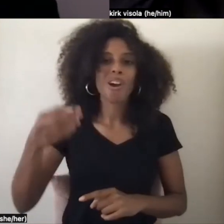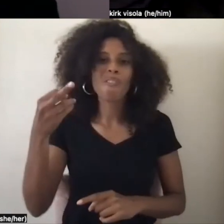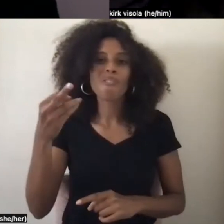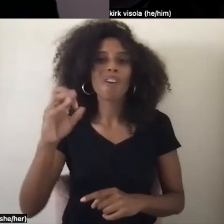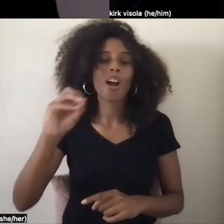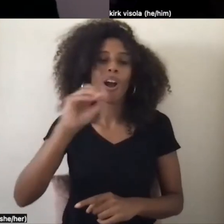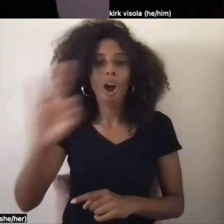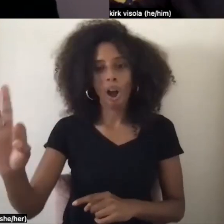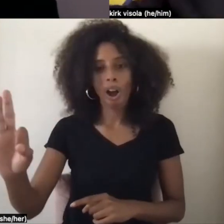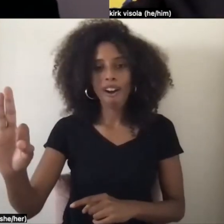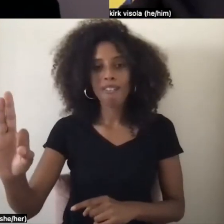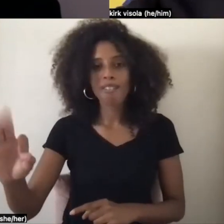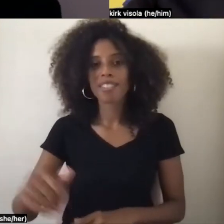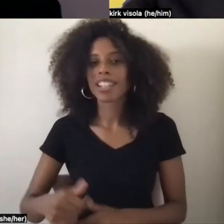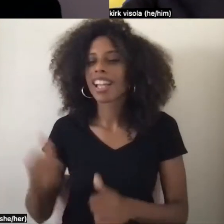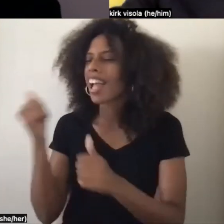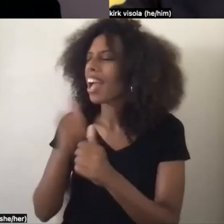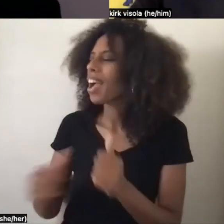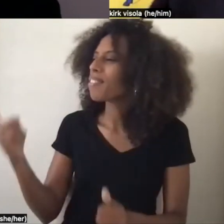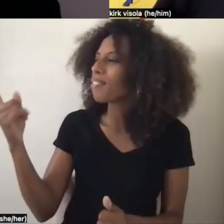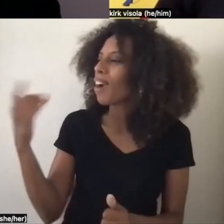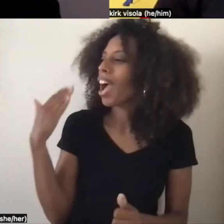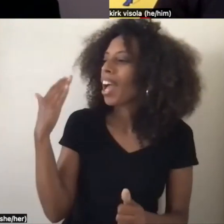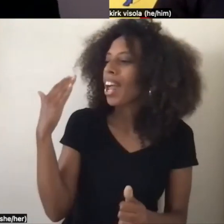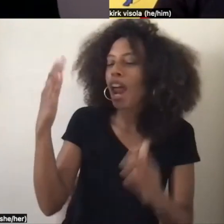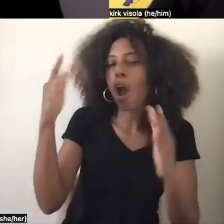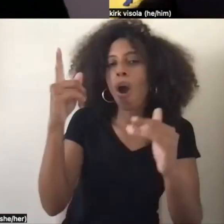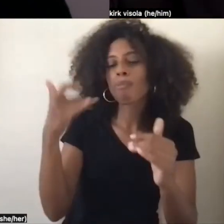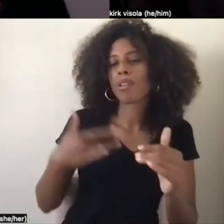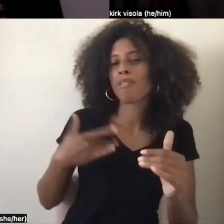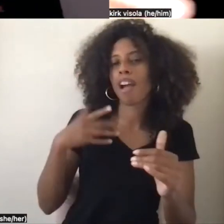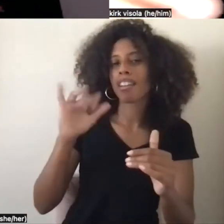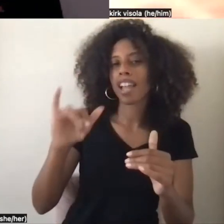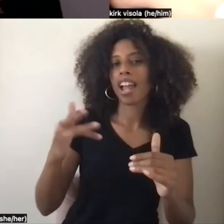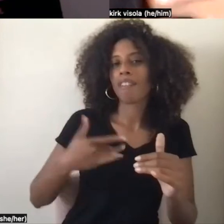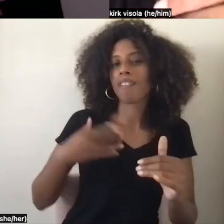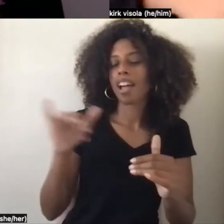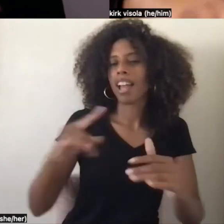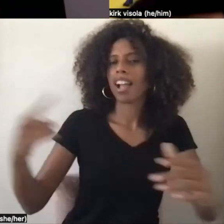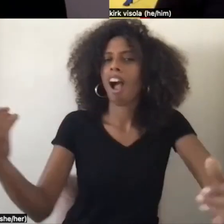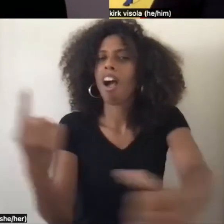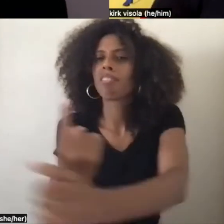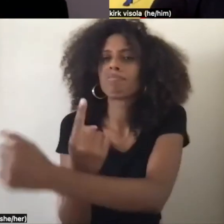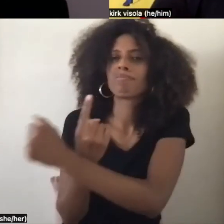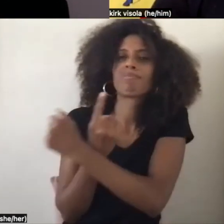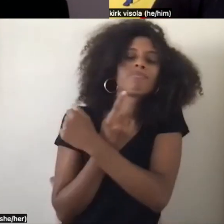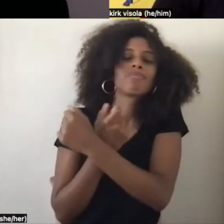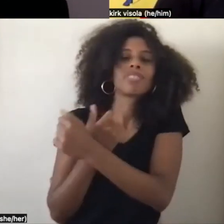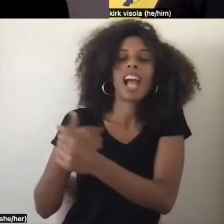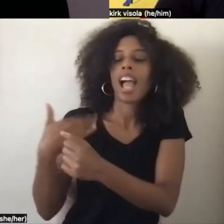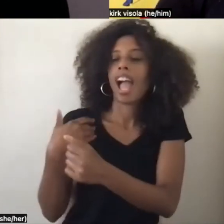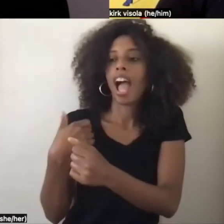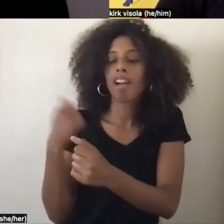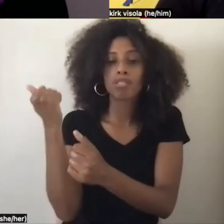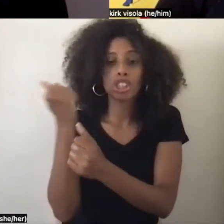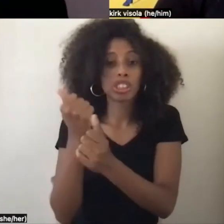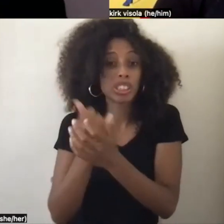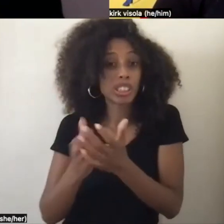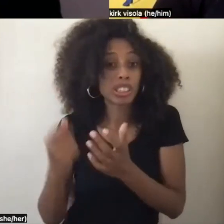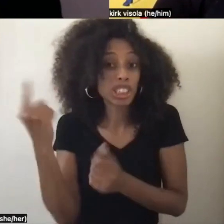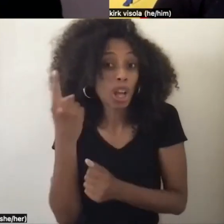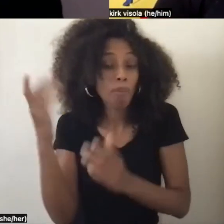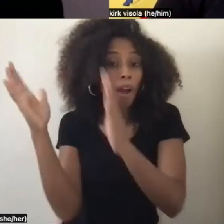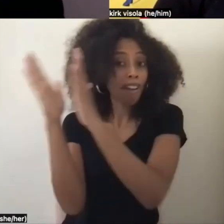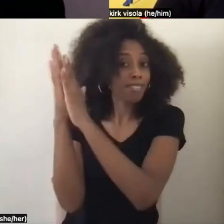Everyone, I hope you felt that. That felt like a big warm hug. Like, I have somebody rooting for me, and so do y'all. Just so y'all